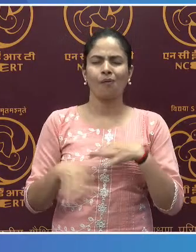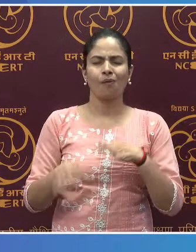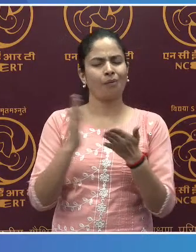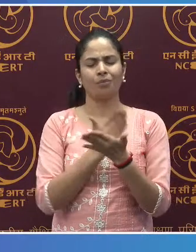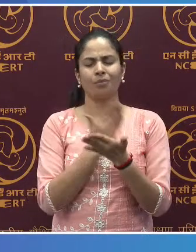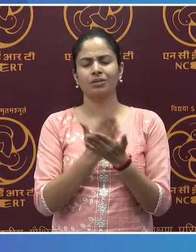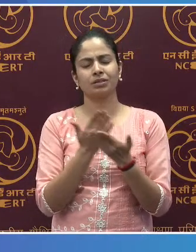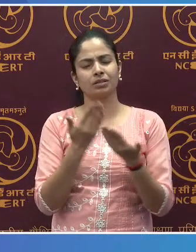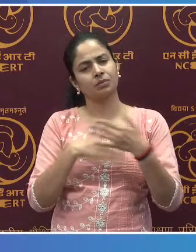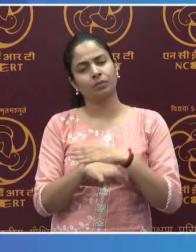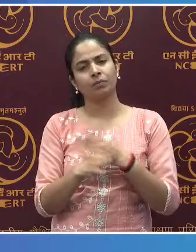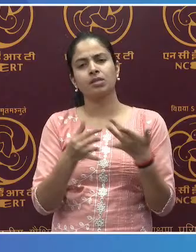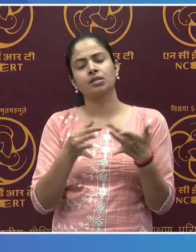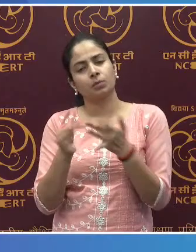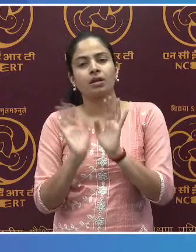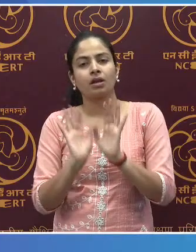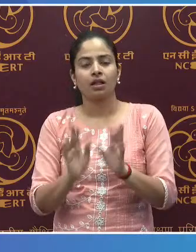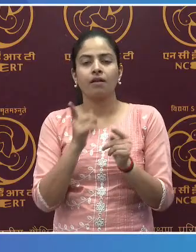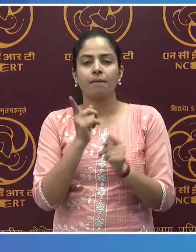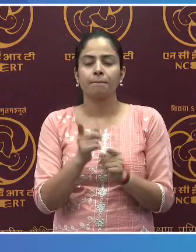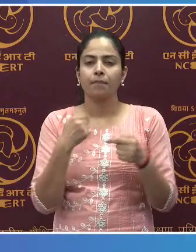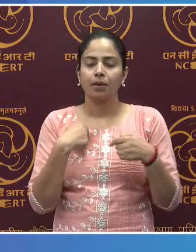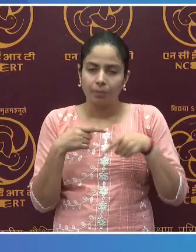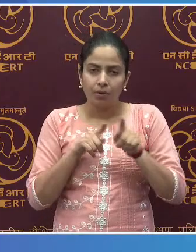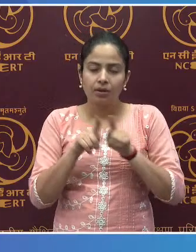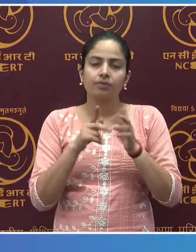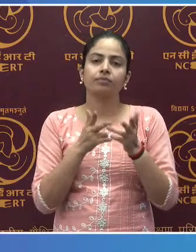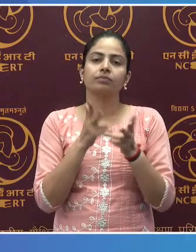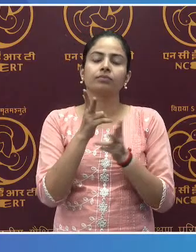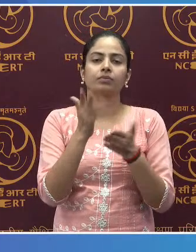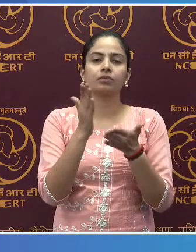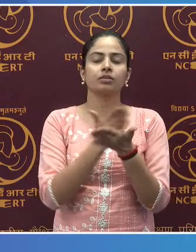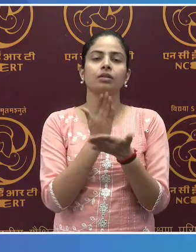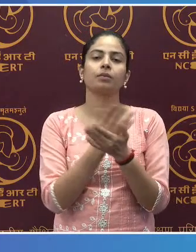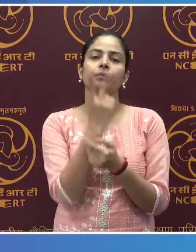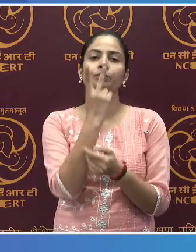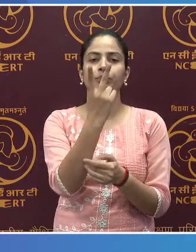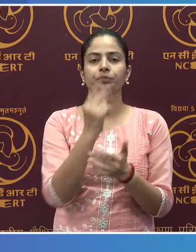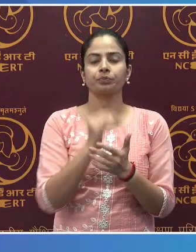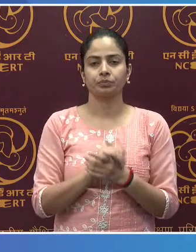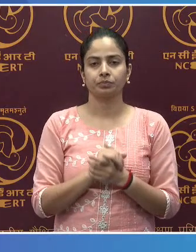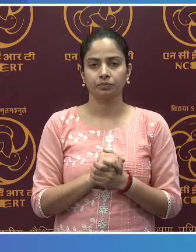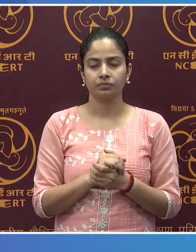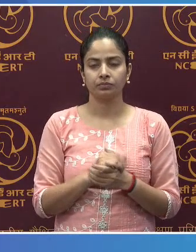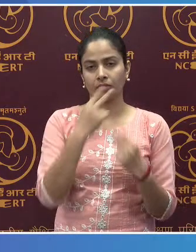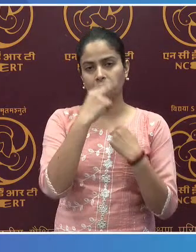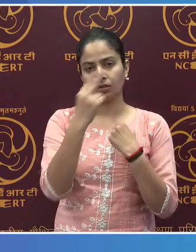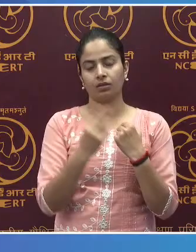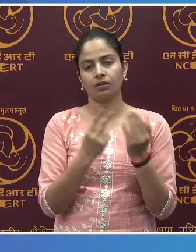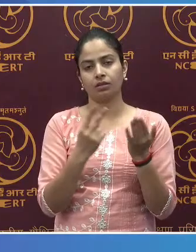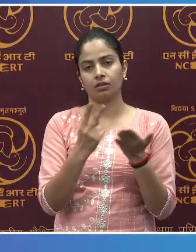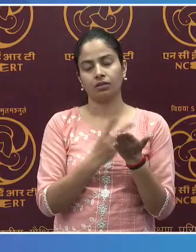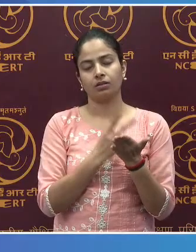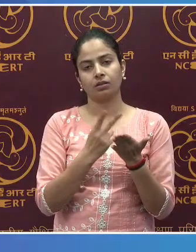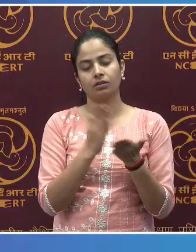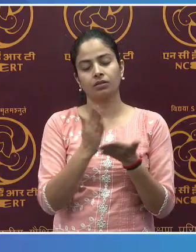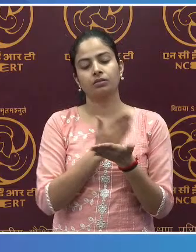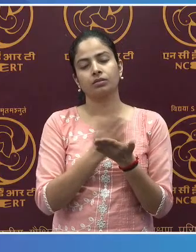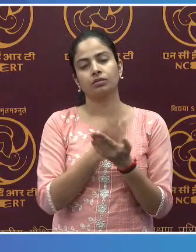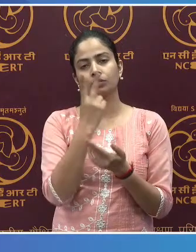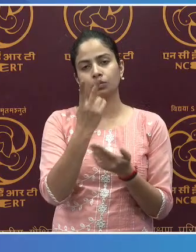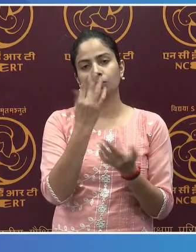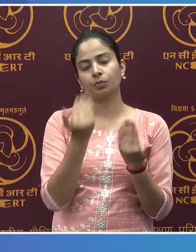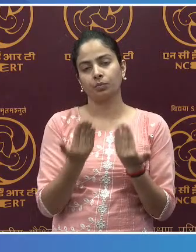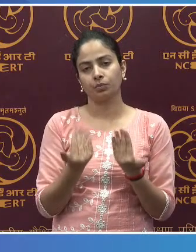that. But for the example, I am coming to the chapter number 2. You can see here in the chapter number 2,